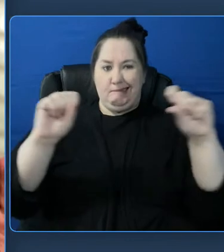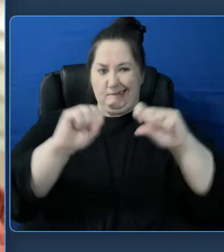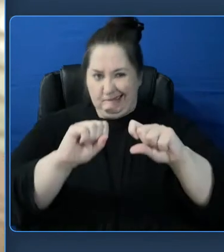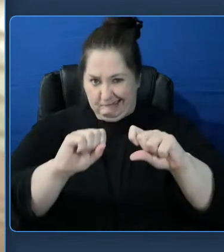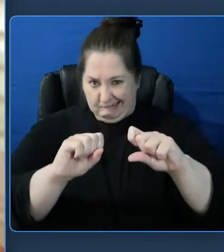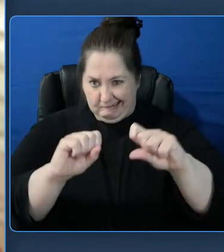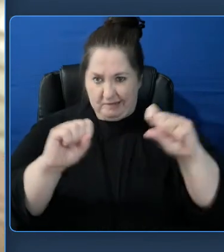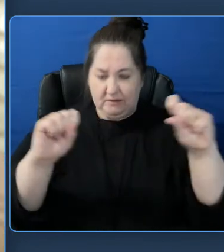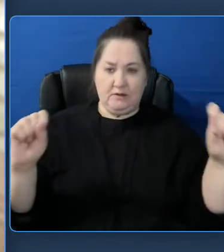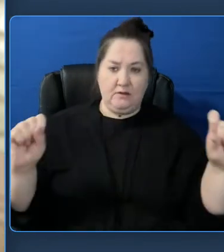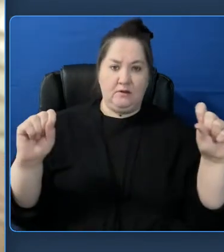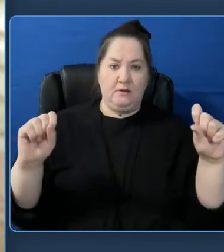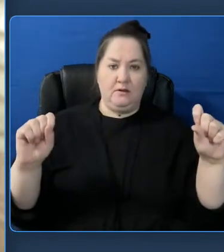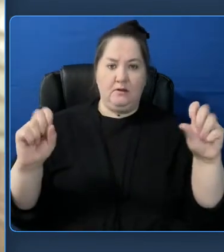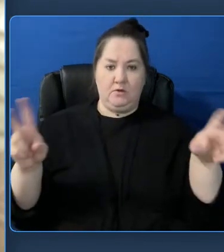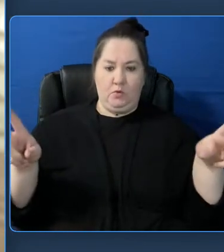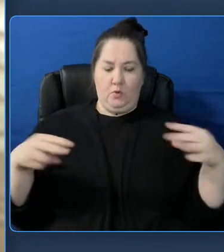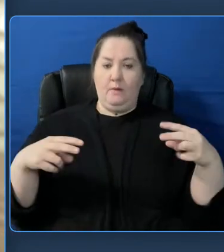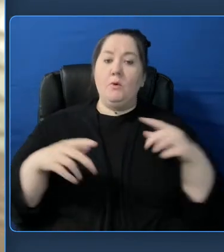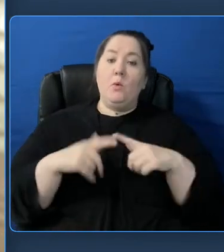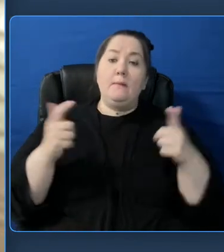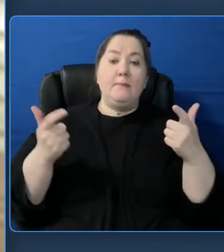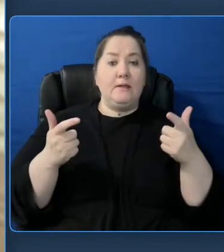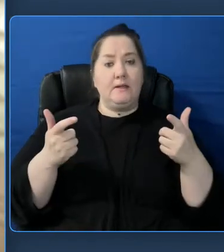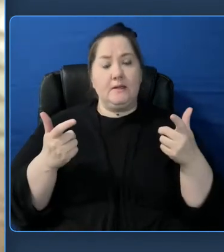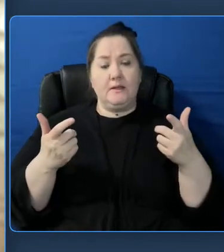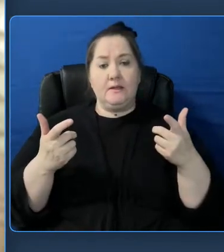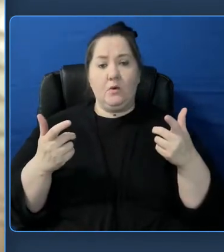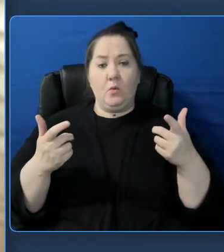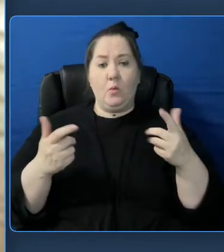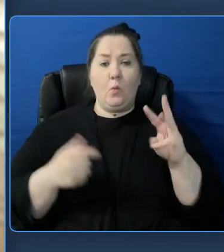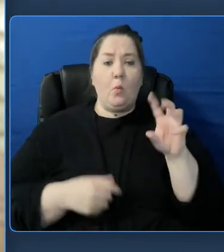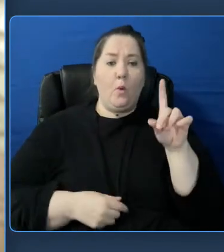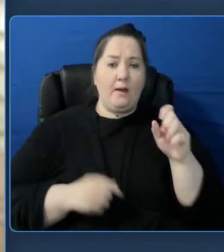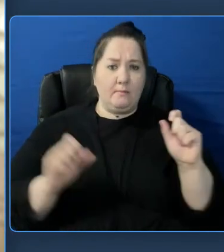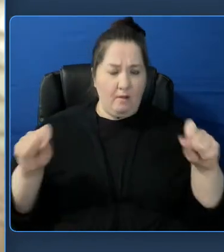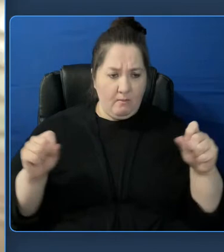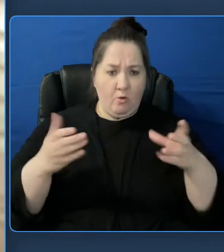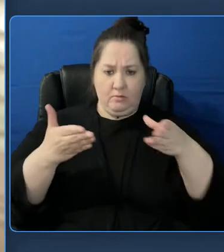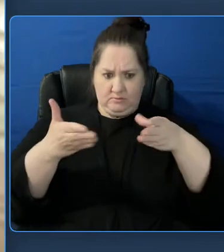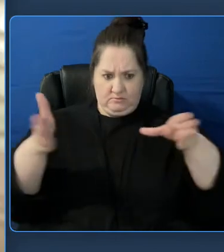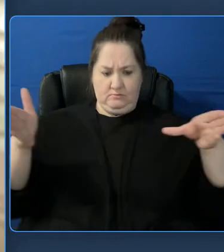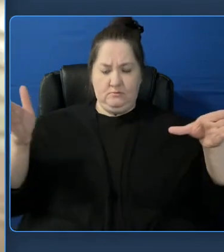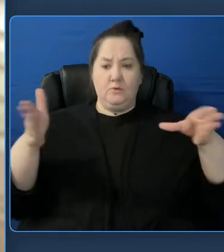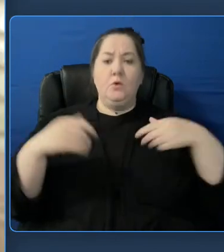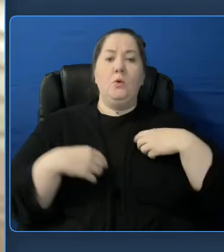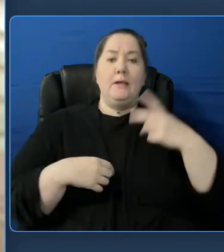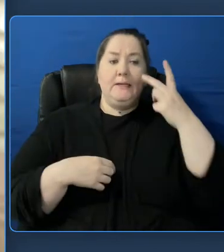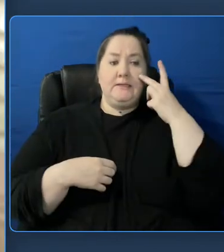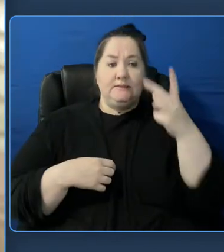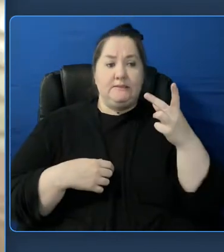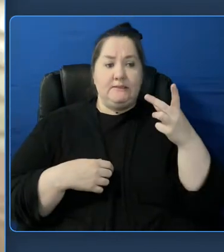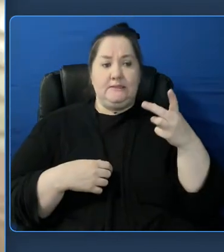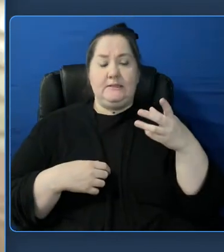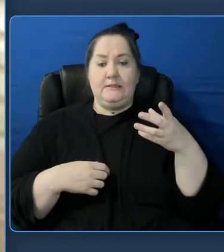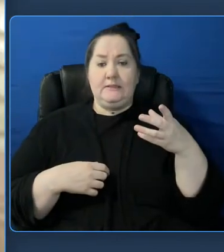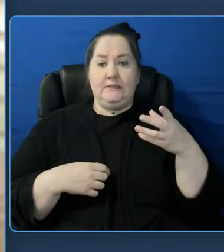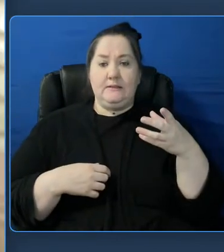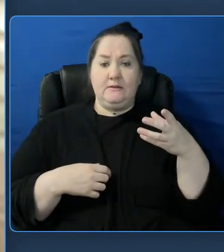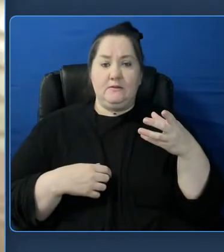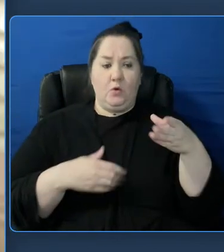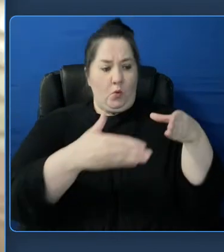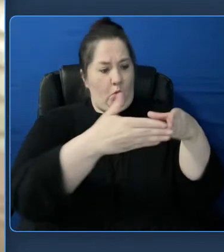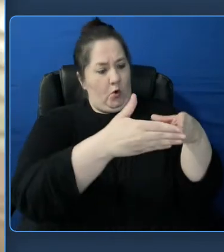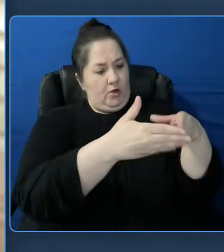shot that's going across. But otherwise, you want to get as wide as you can with those cameras. What we're always trying to do is see the far edge of